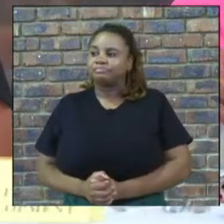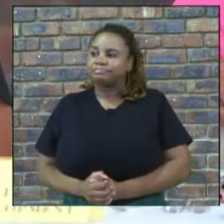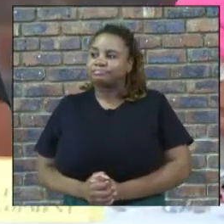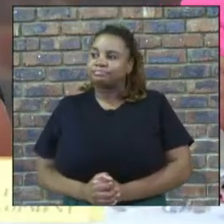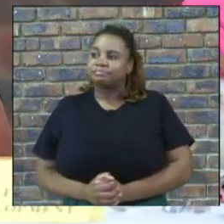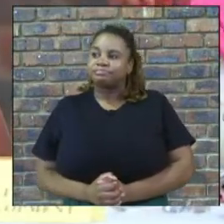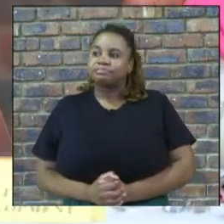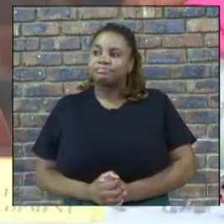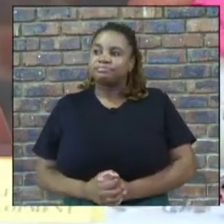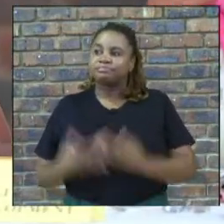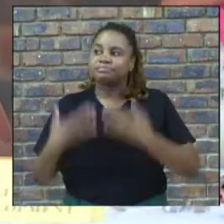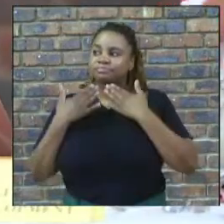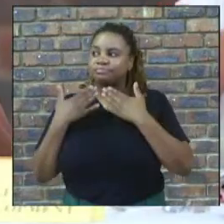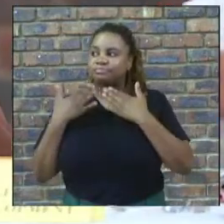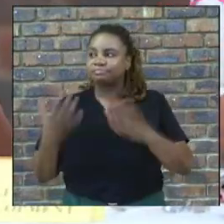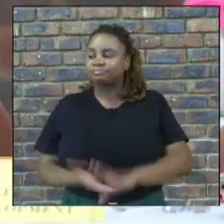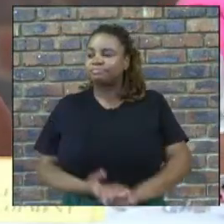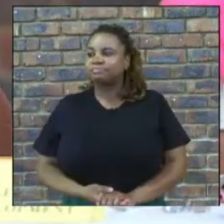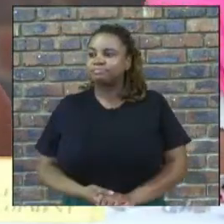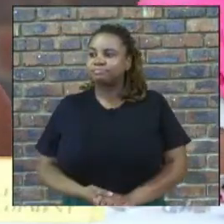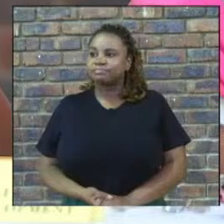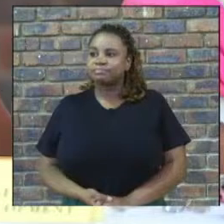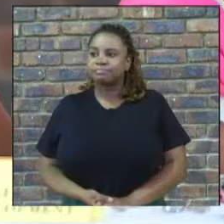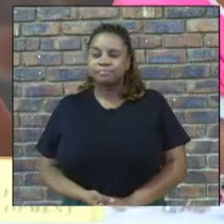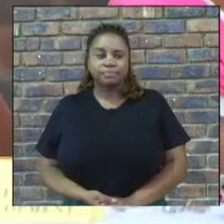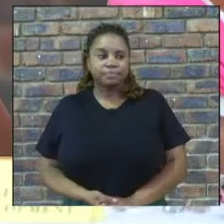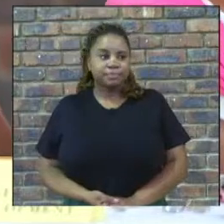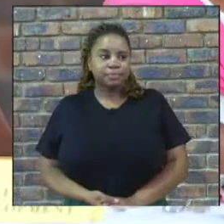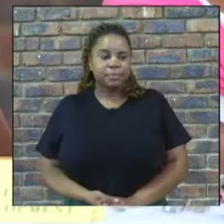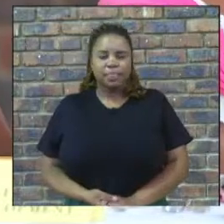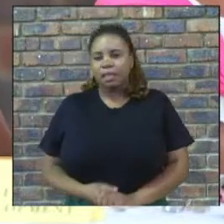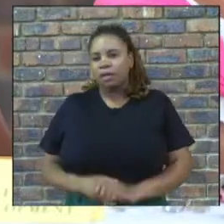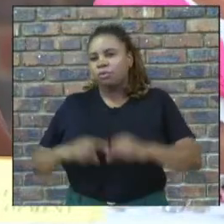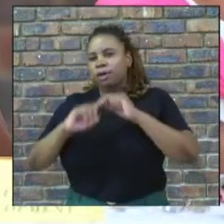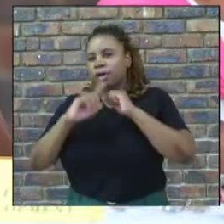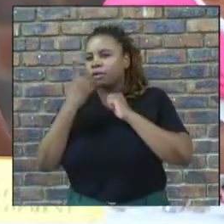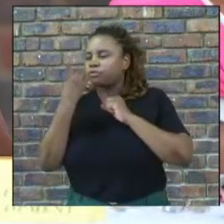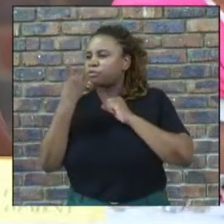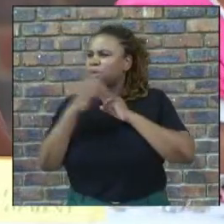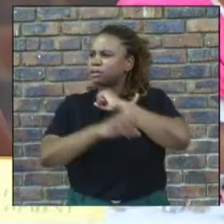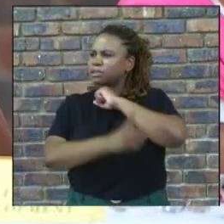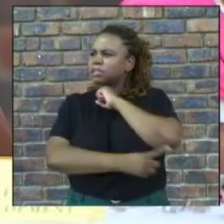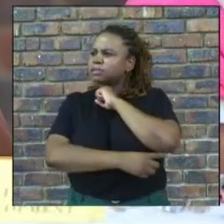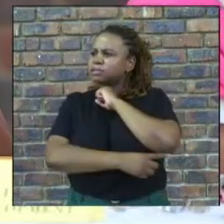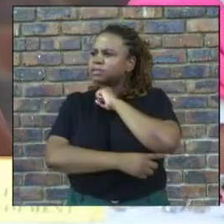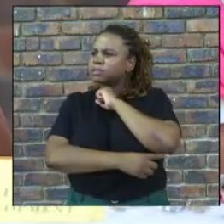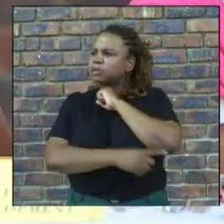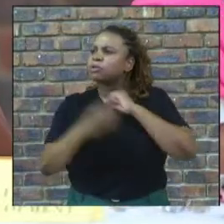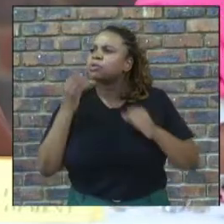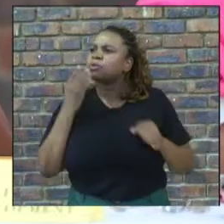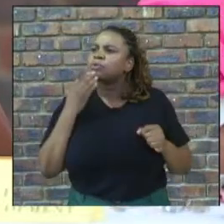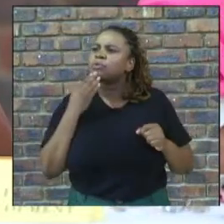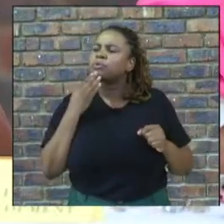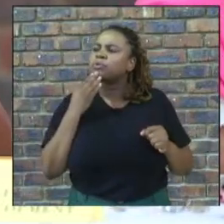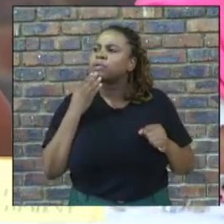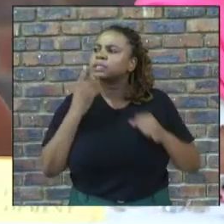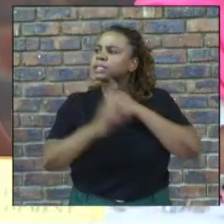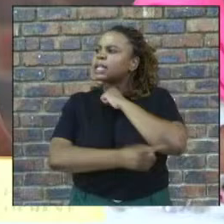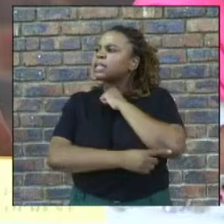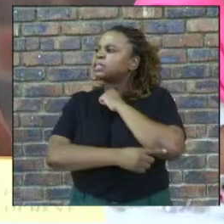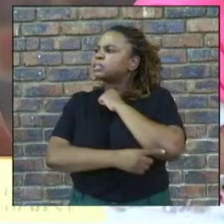Thank you very much. Ogare setse kwa bofelo akere. Ke ma was there an